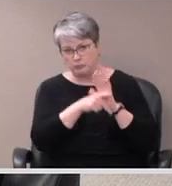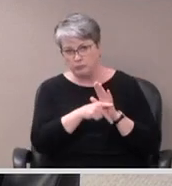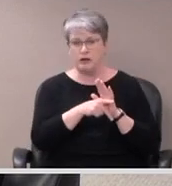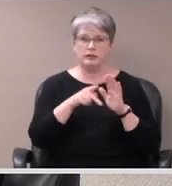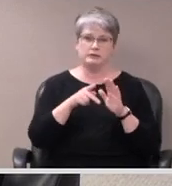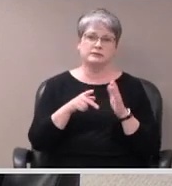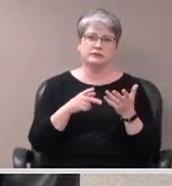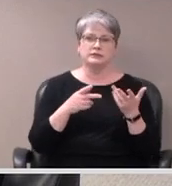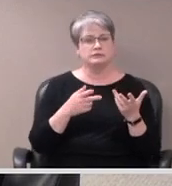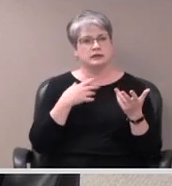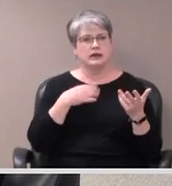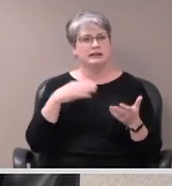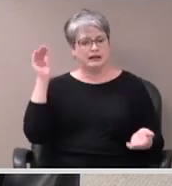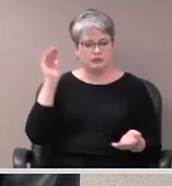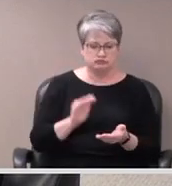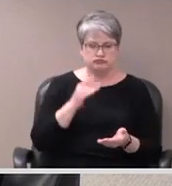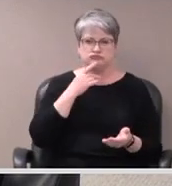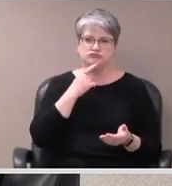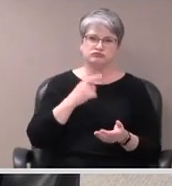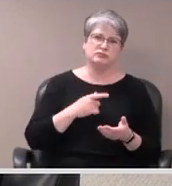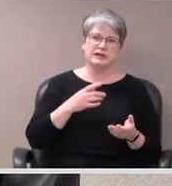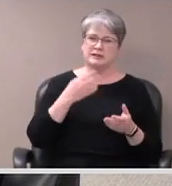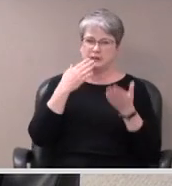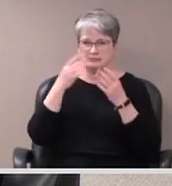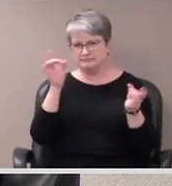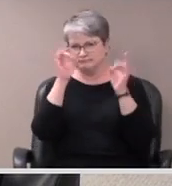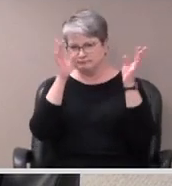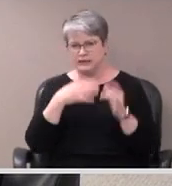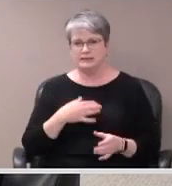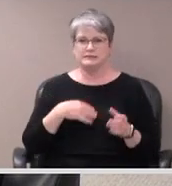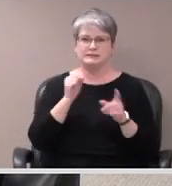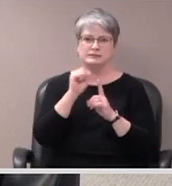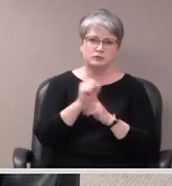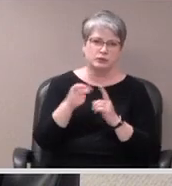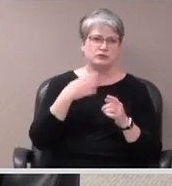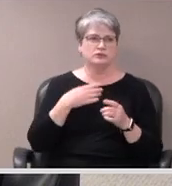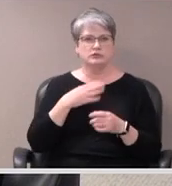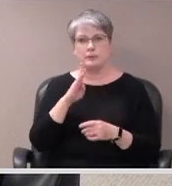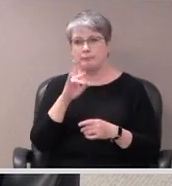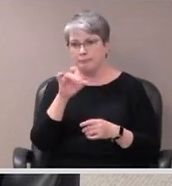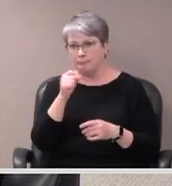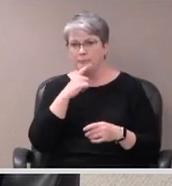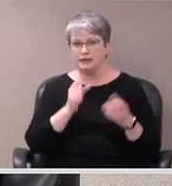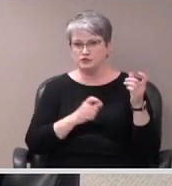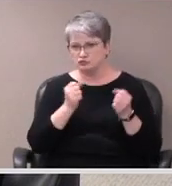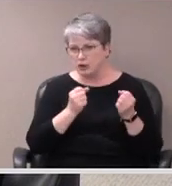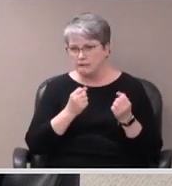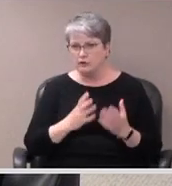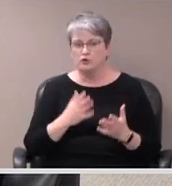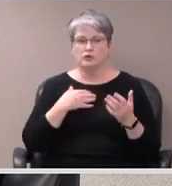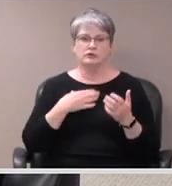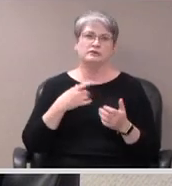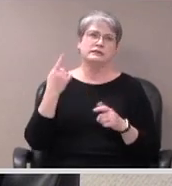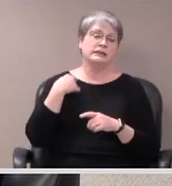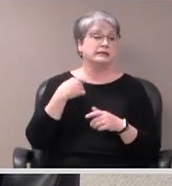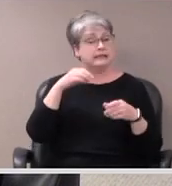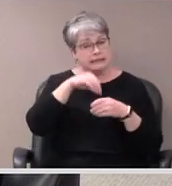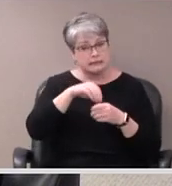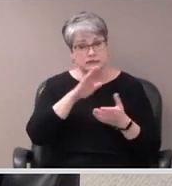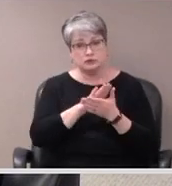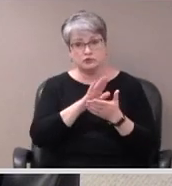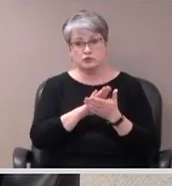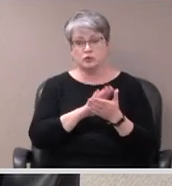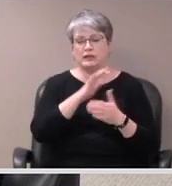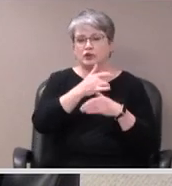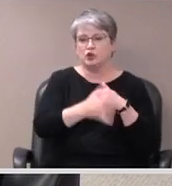procedures, de-escalation trainings to all in-school security monitors, bus drivers, and in-school classroom monitors, as well as early